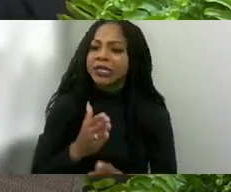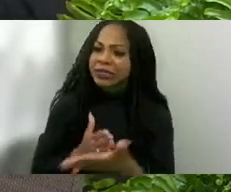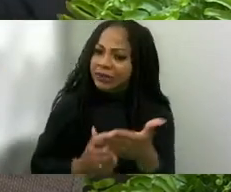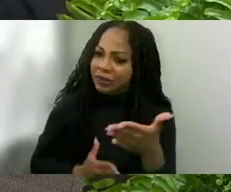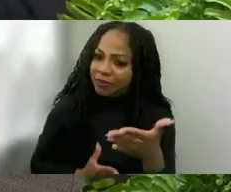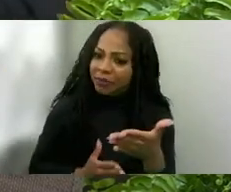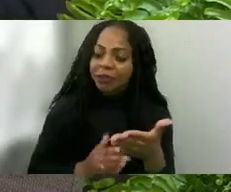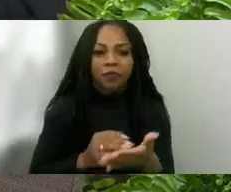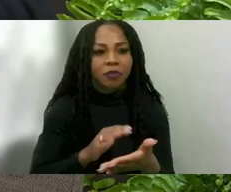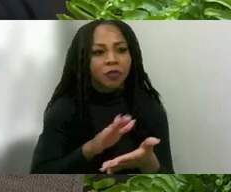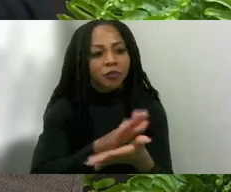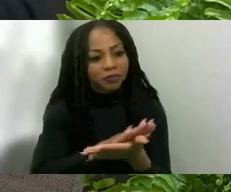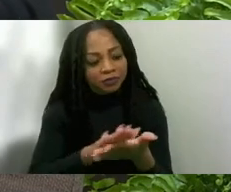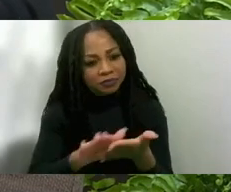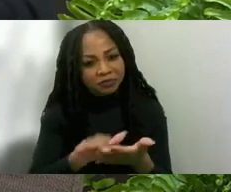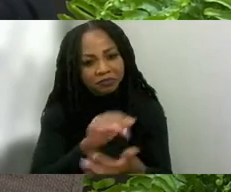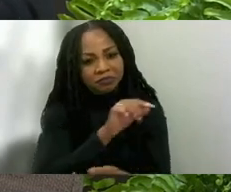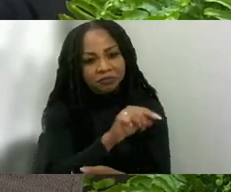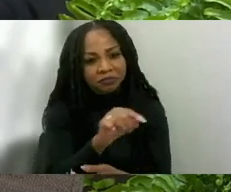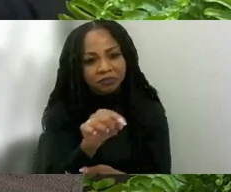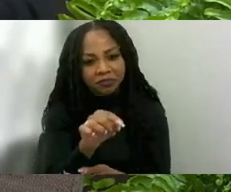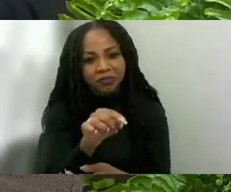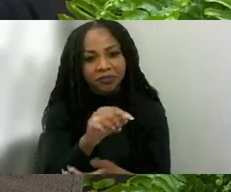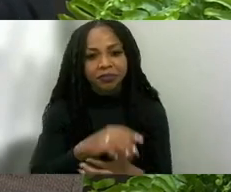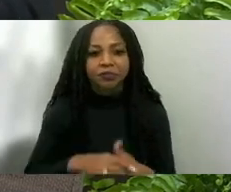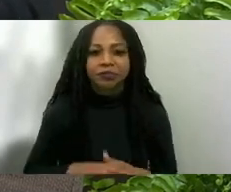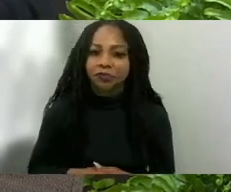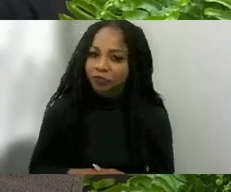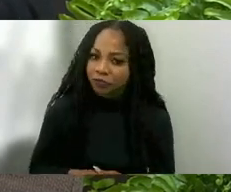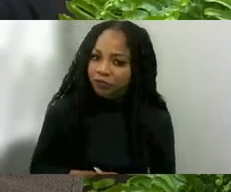and I think they really